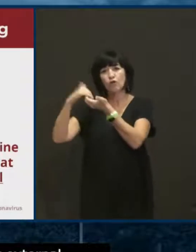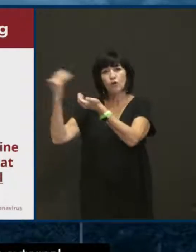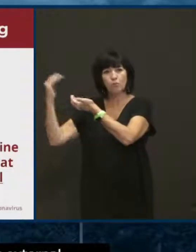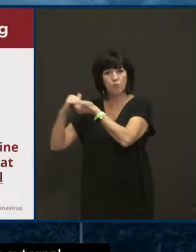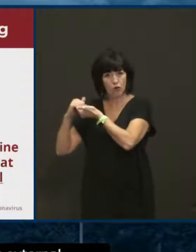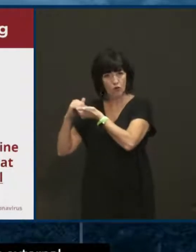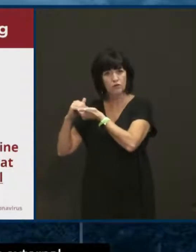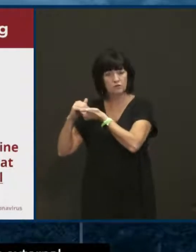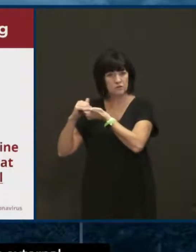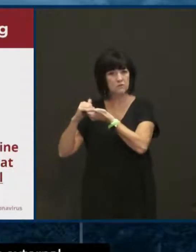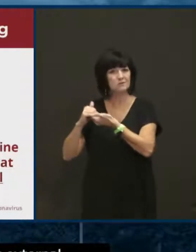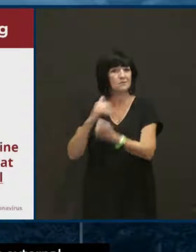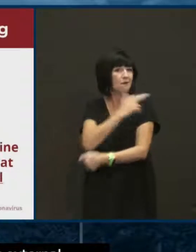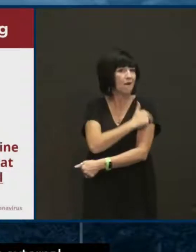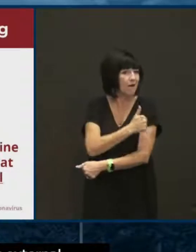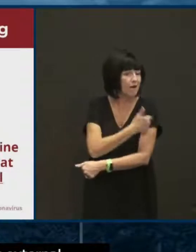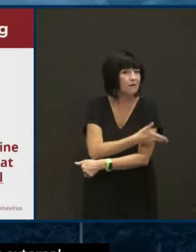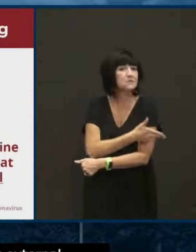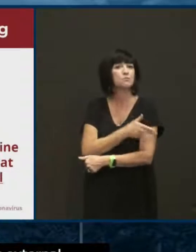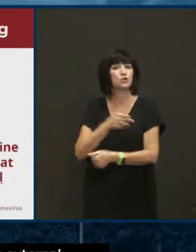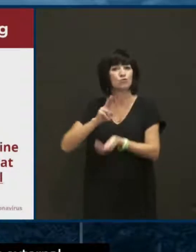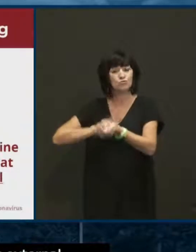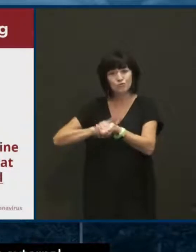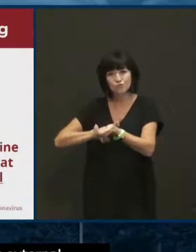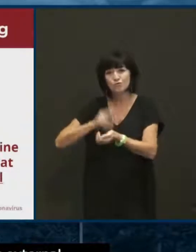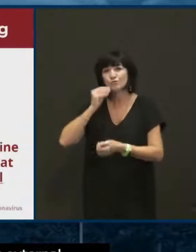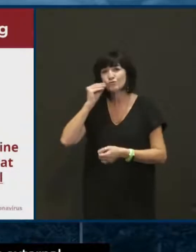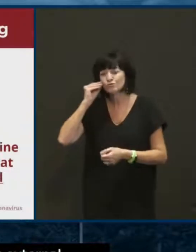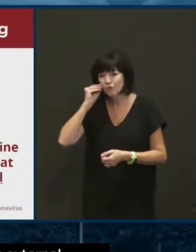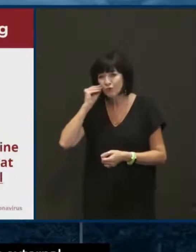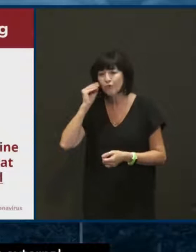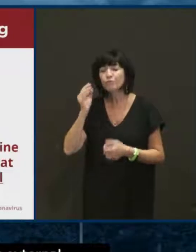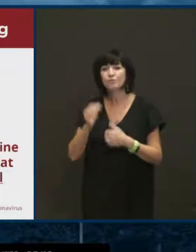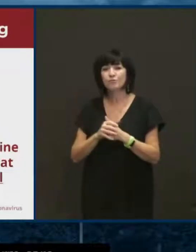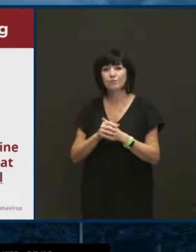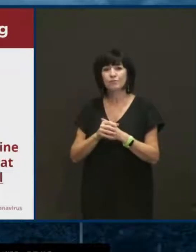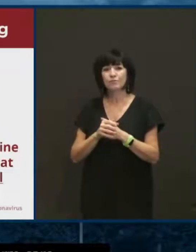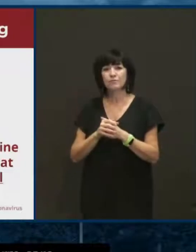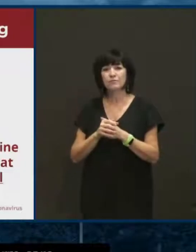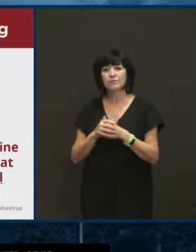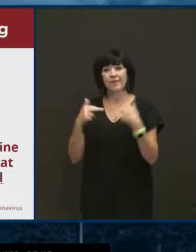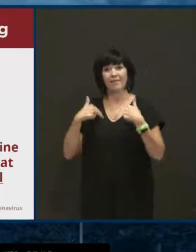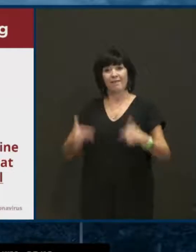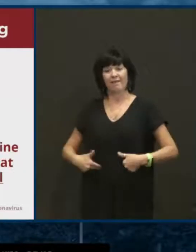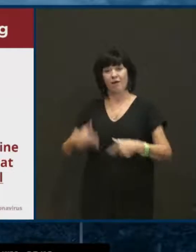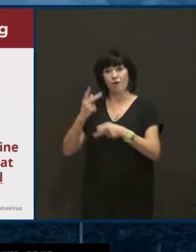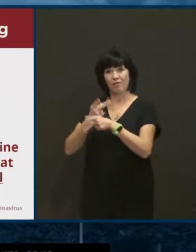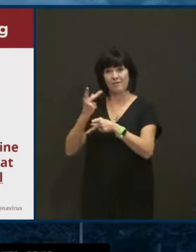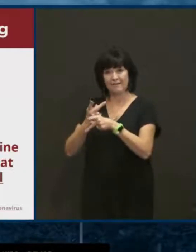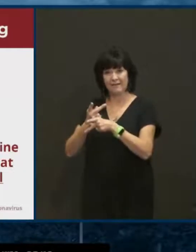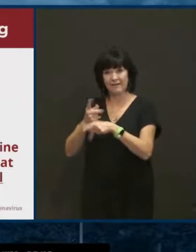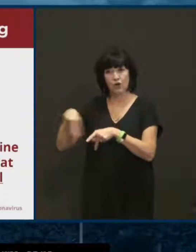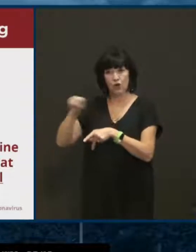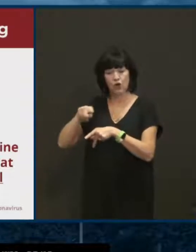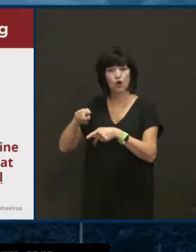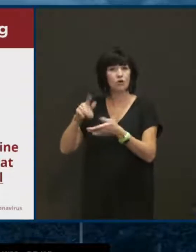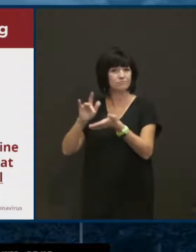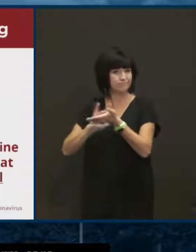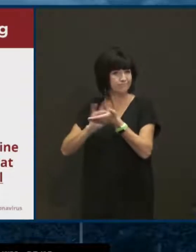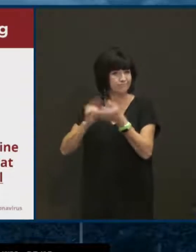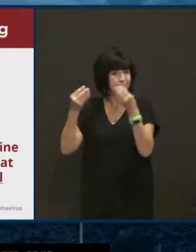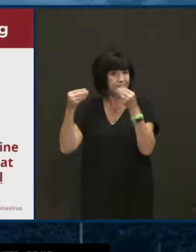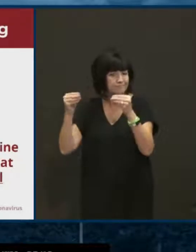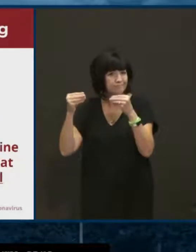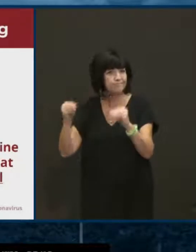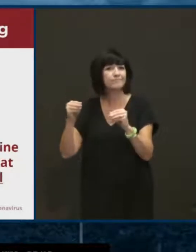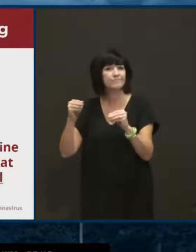the hospitals and long-term care facilities, the health care providers, pharmacies are all going to be